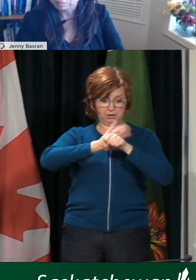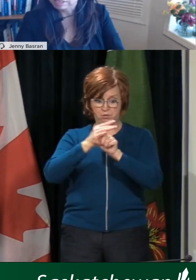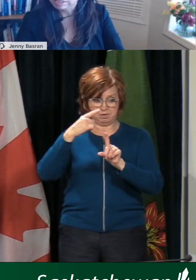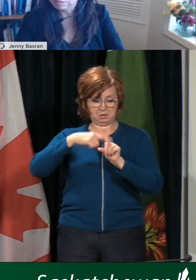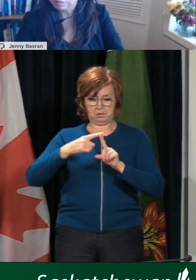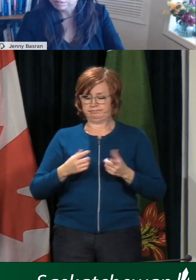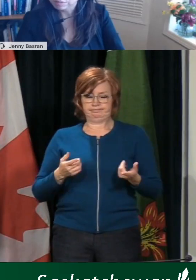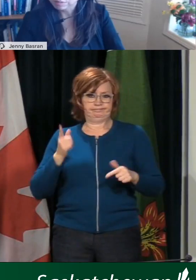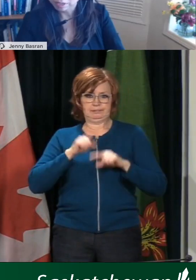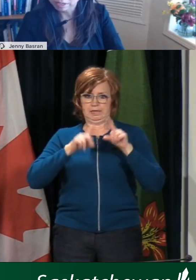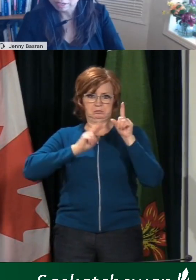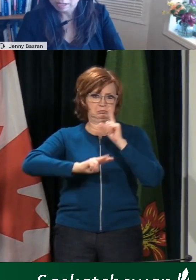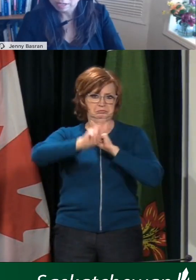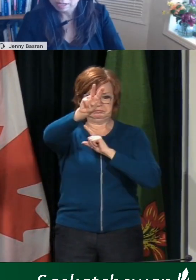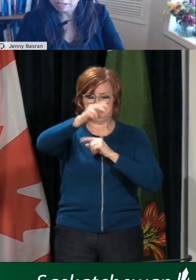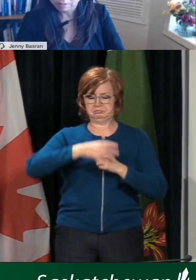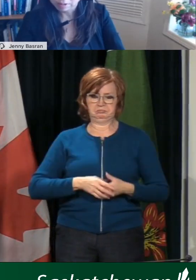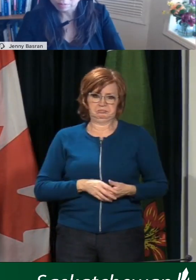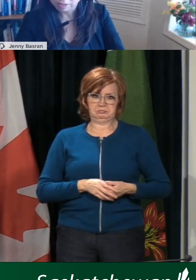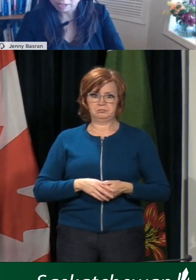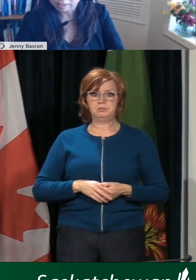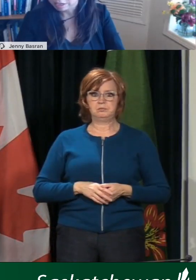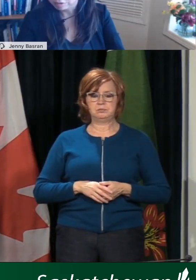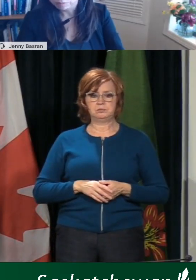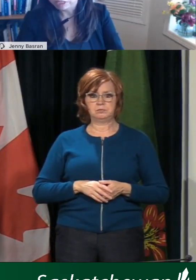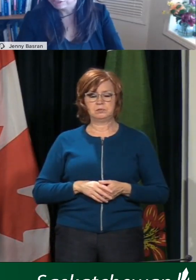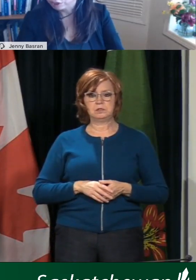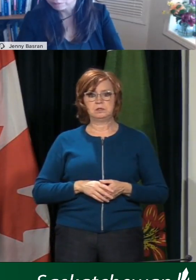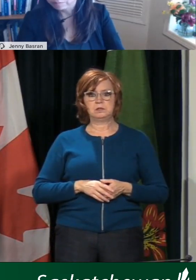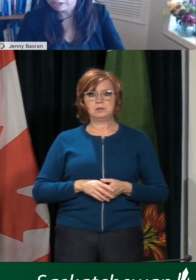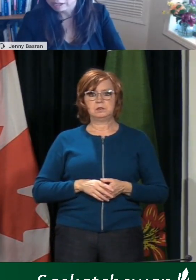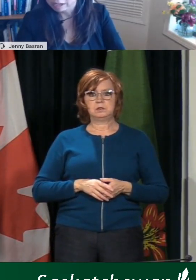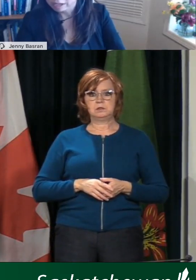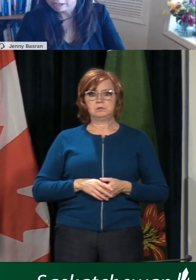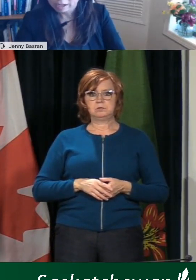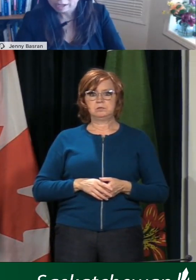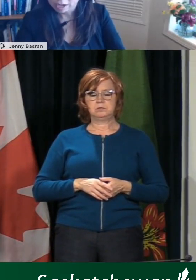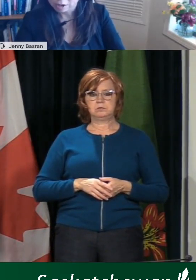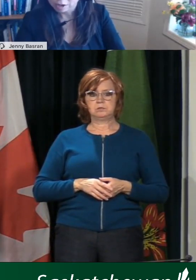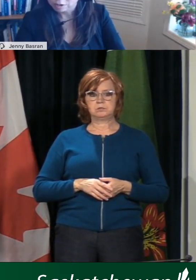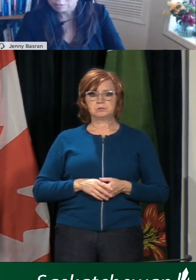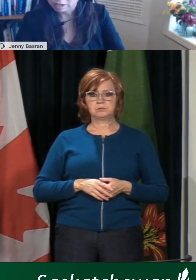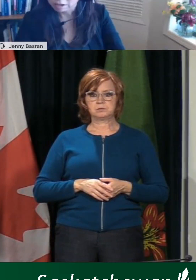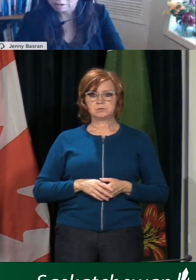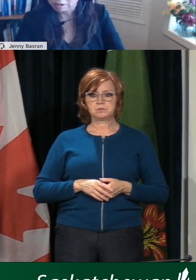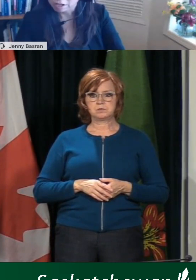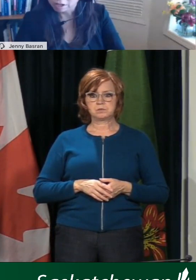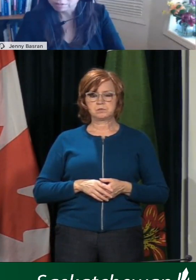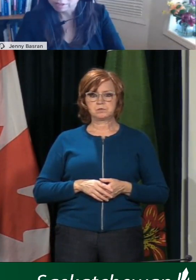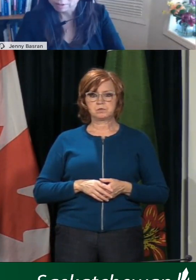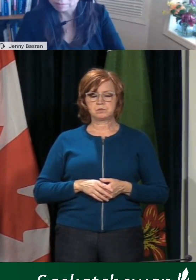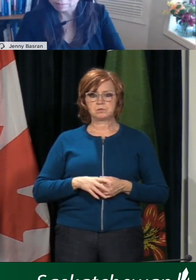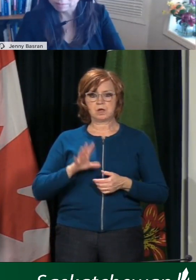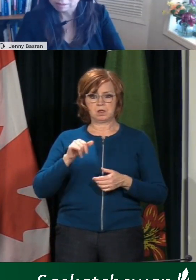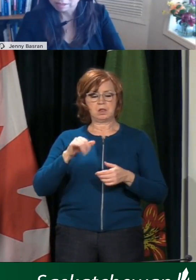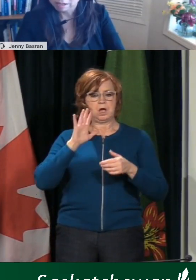predict what will happen. That can only be determined by how well we all follow the public